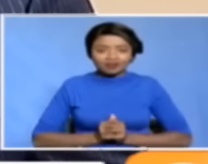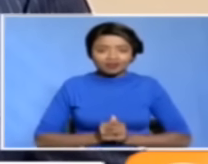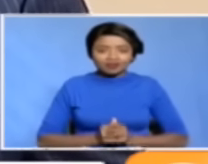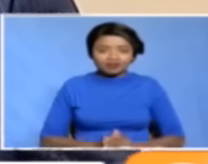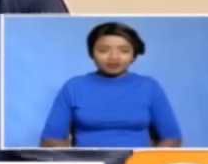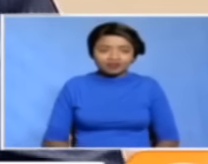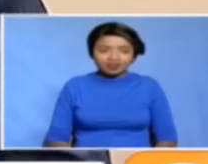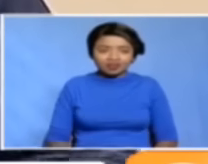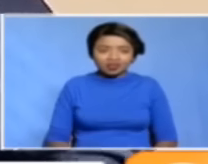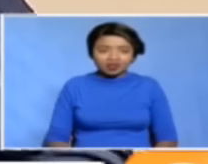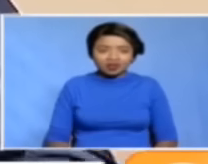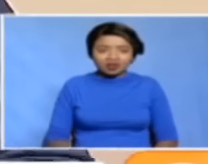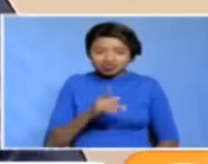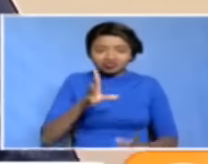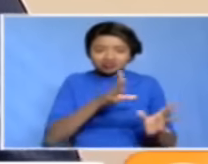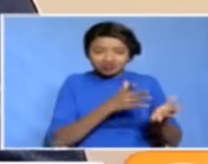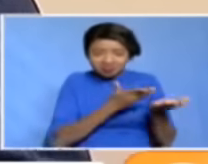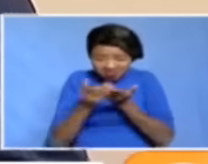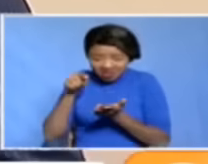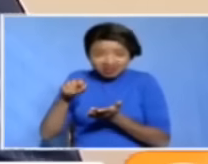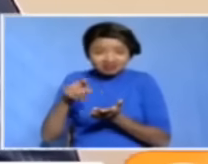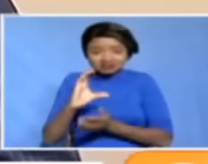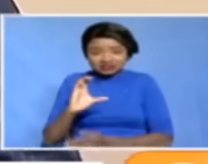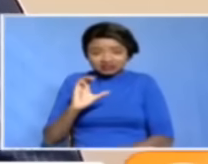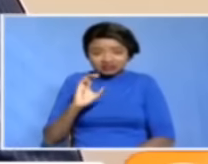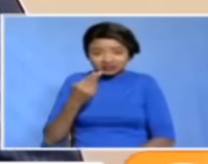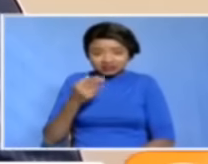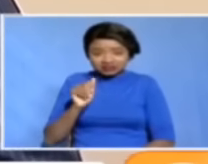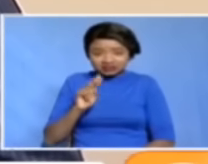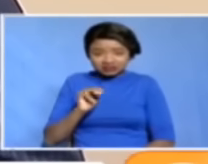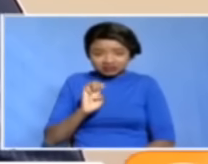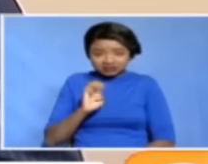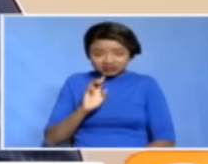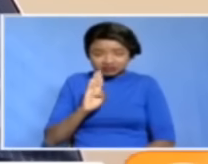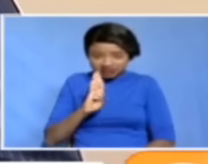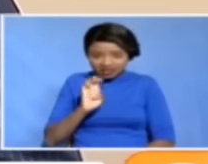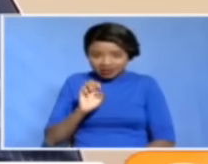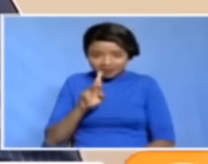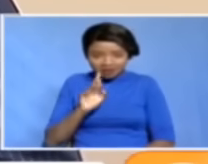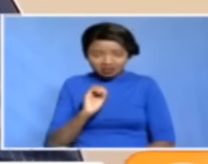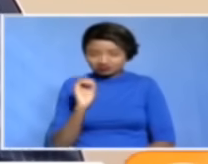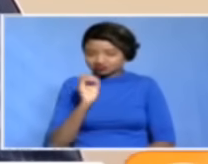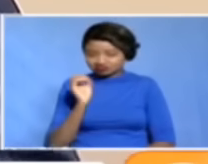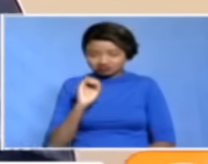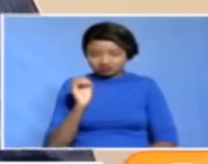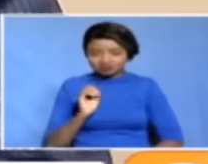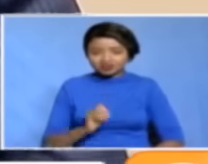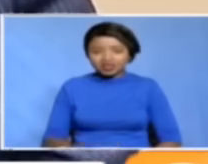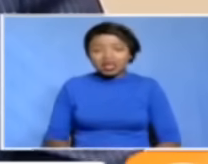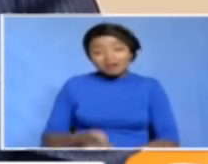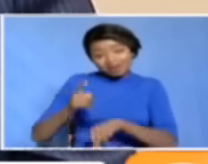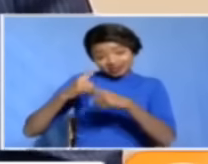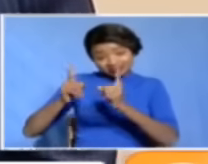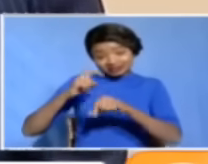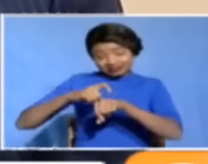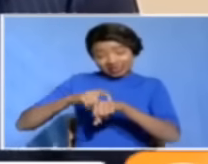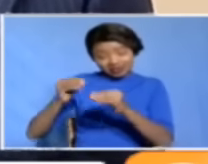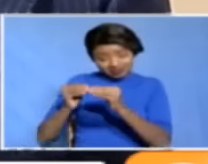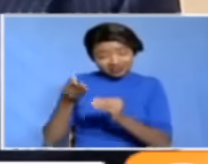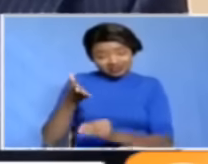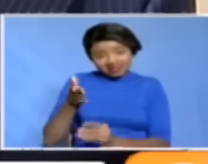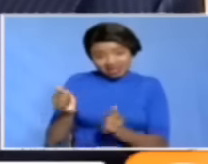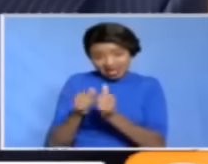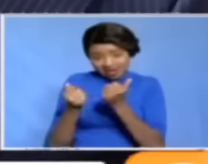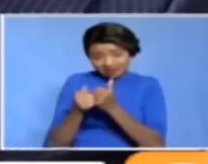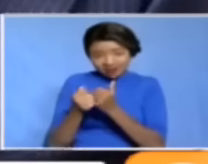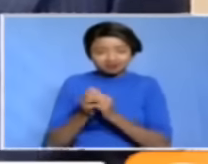you will not be admitted to the chamber. But because, you know, when we had that meeting, it was a very, very good meeting, mm-hmm. and we